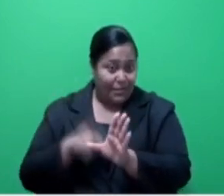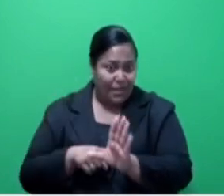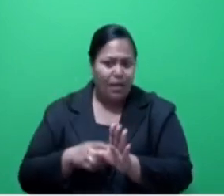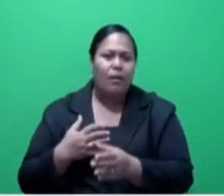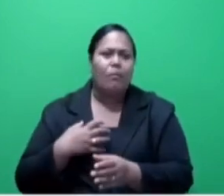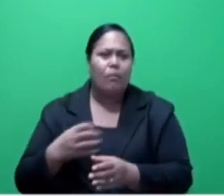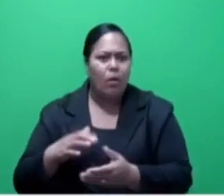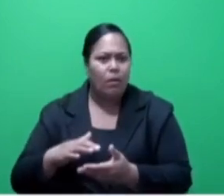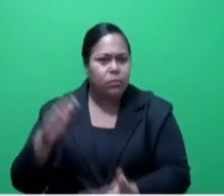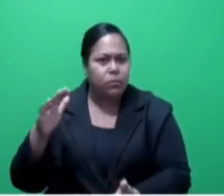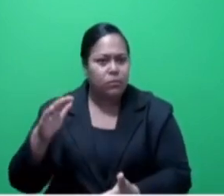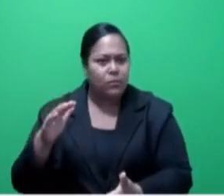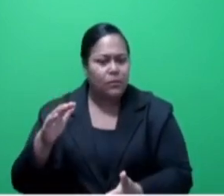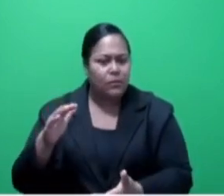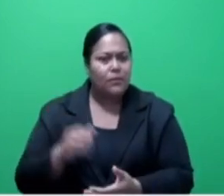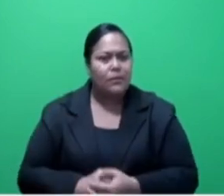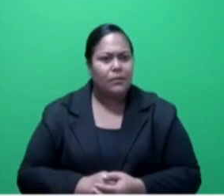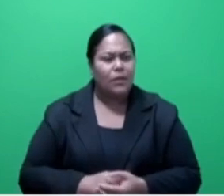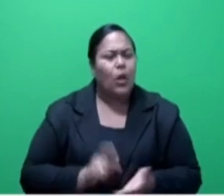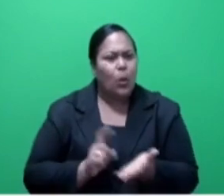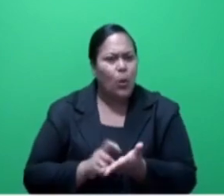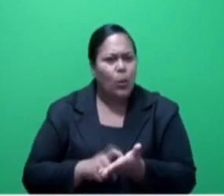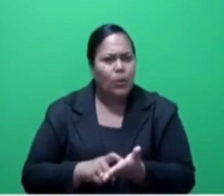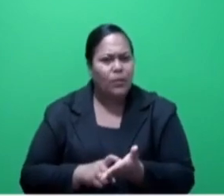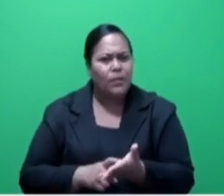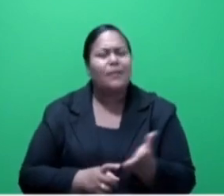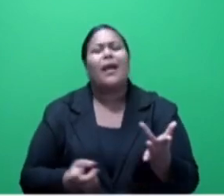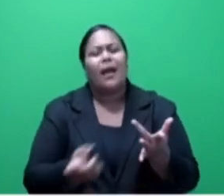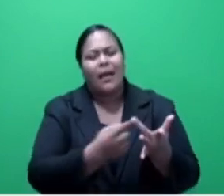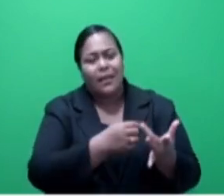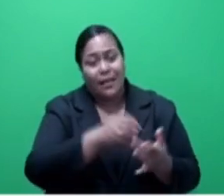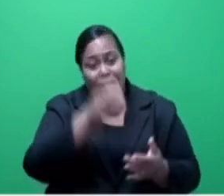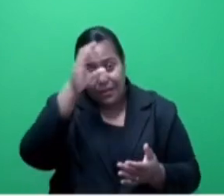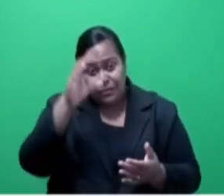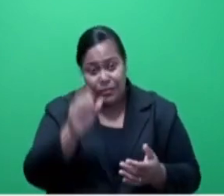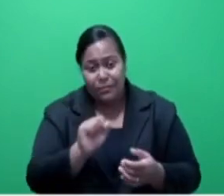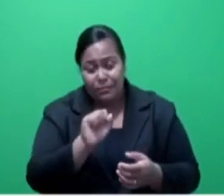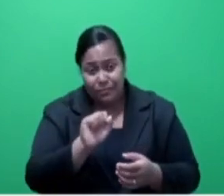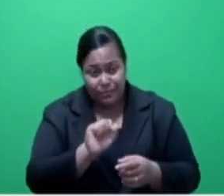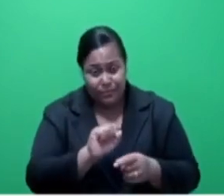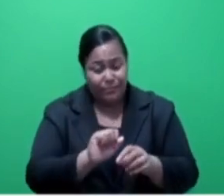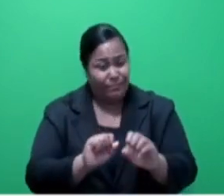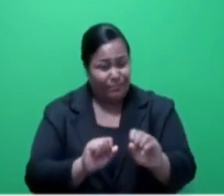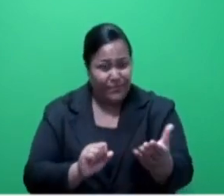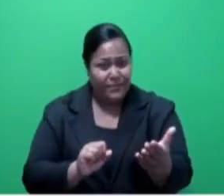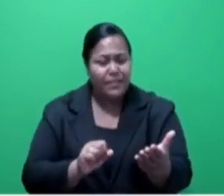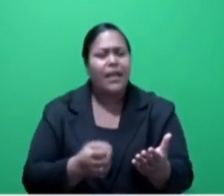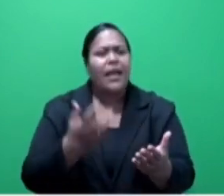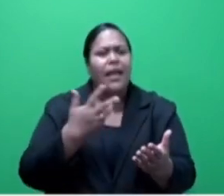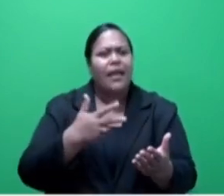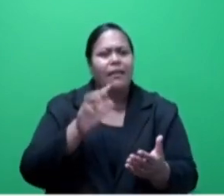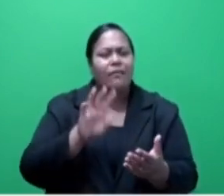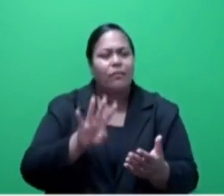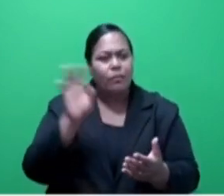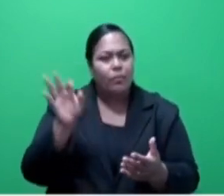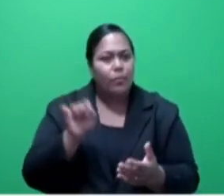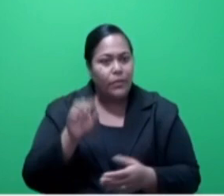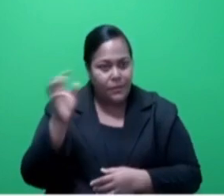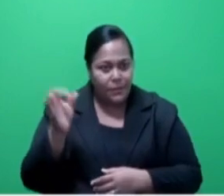61.4%, 95.6%. Mauritius, 84.6% 2019,